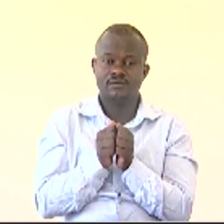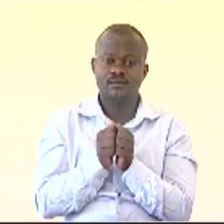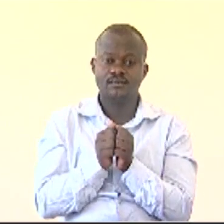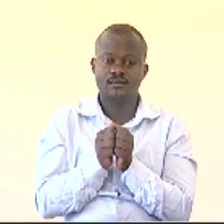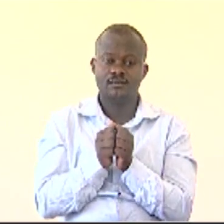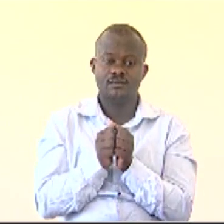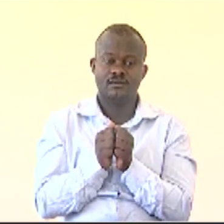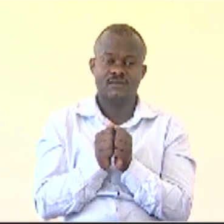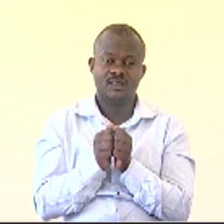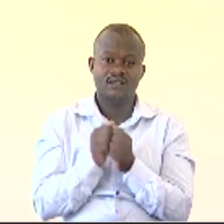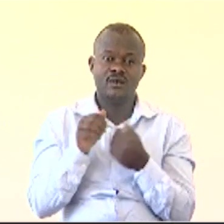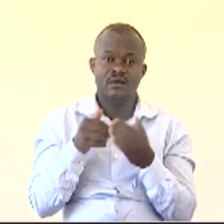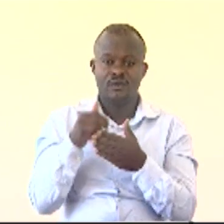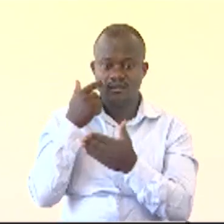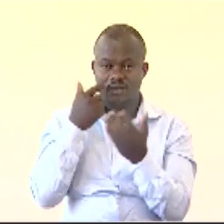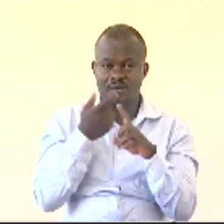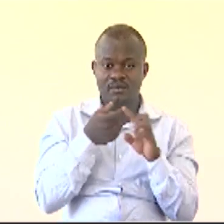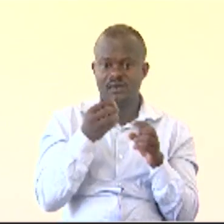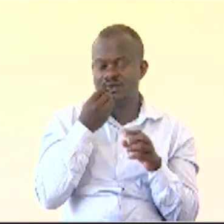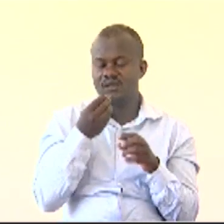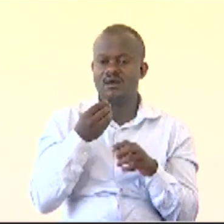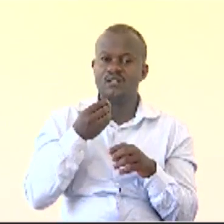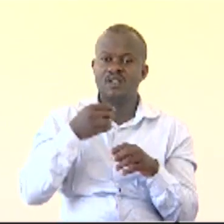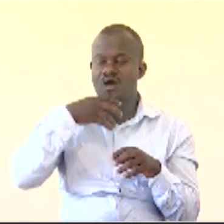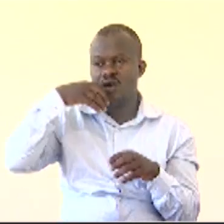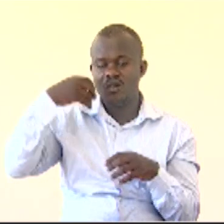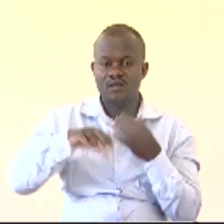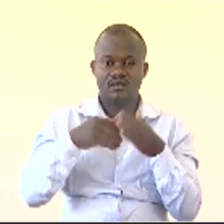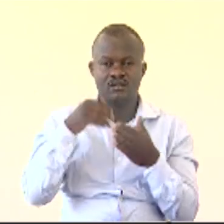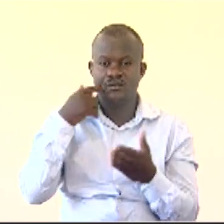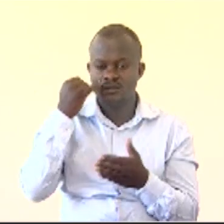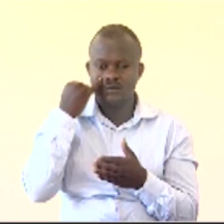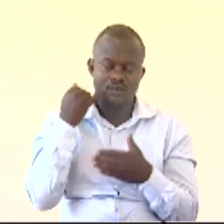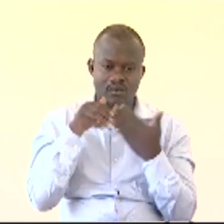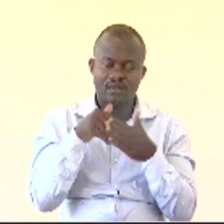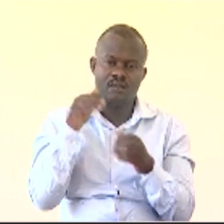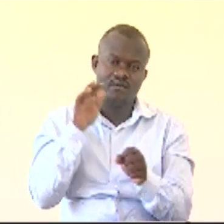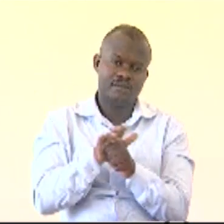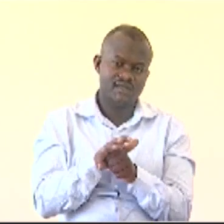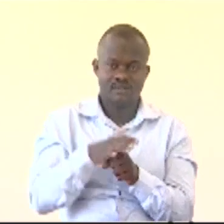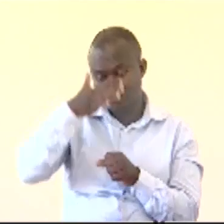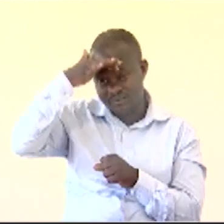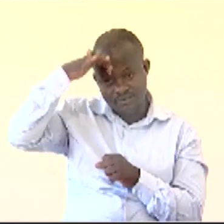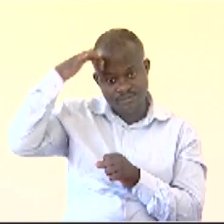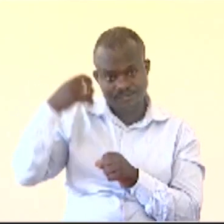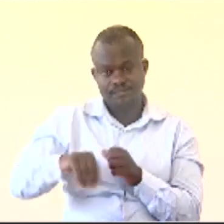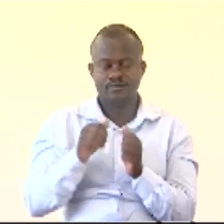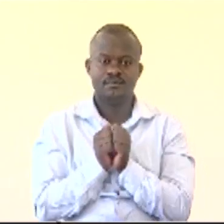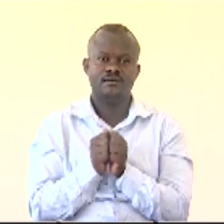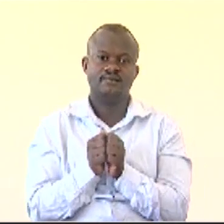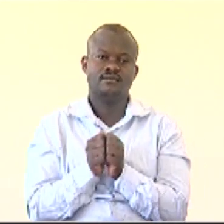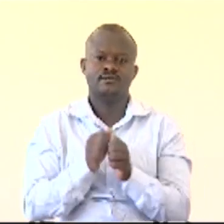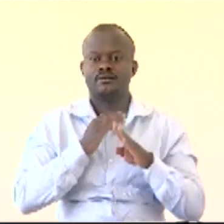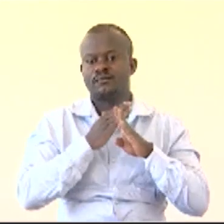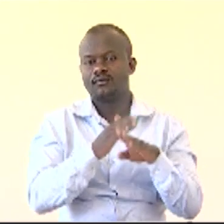mild with low grade fever to severe with multiple complications. Prevention